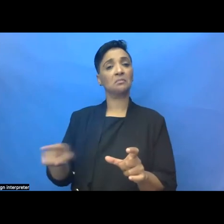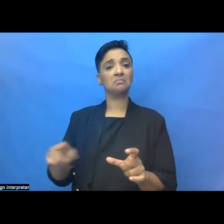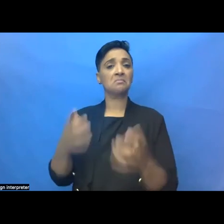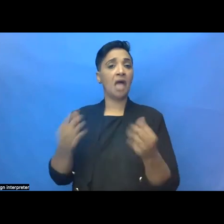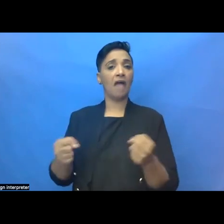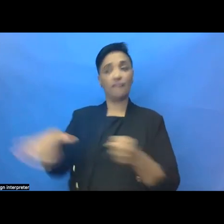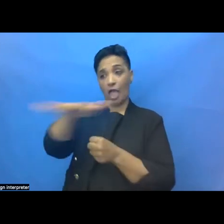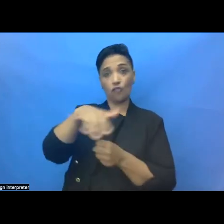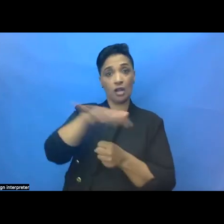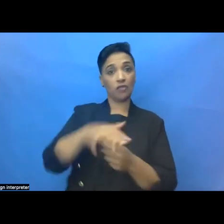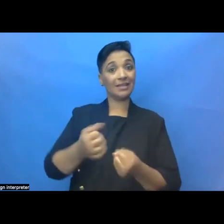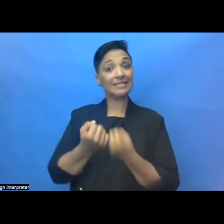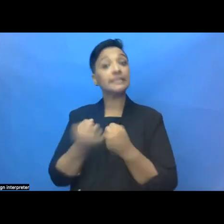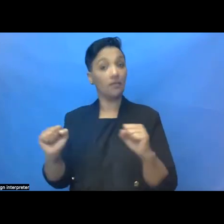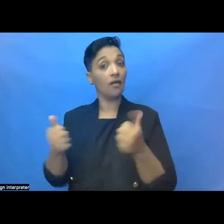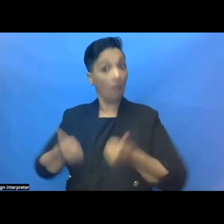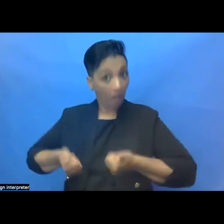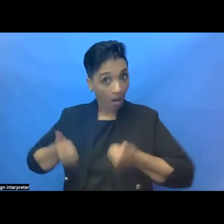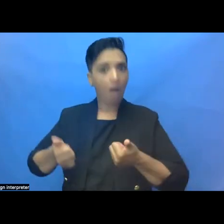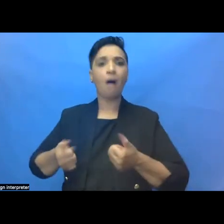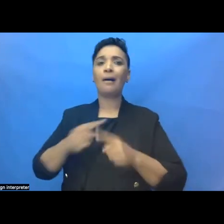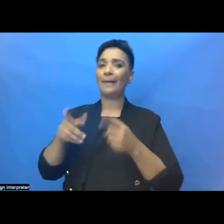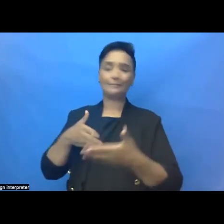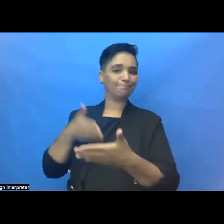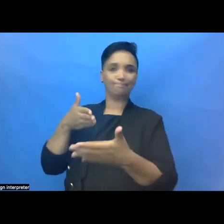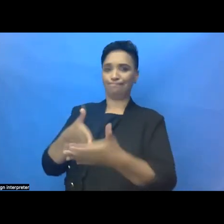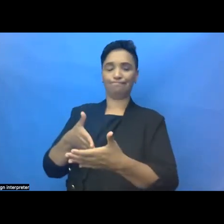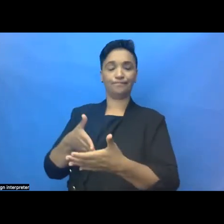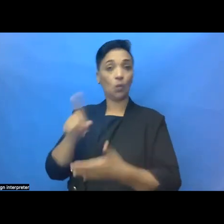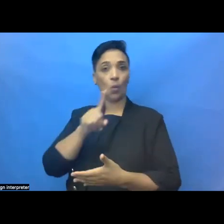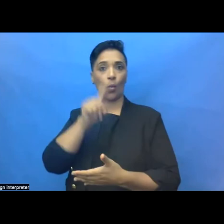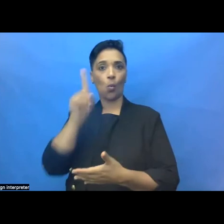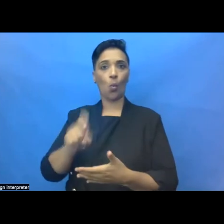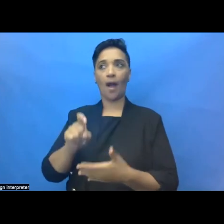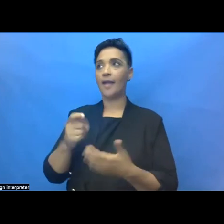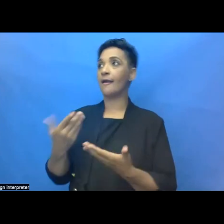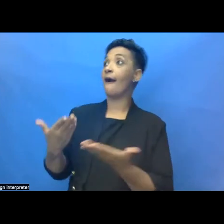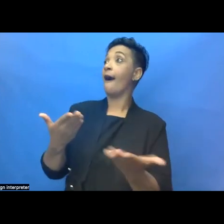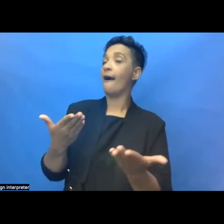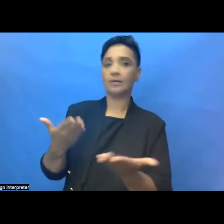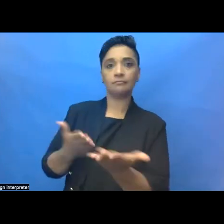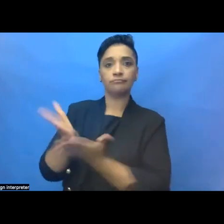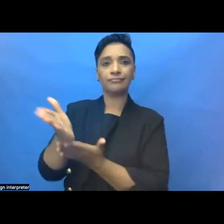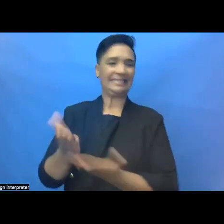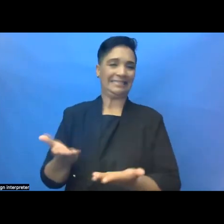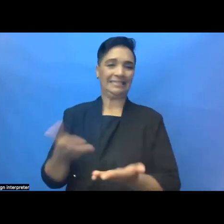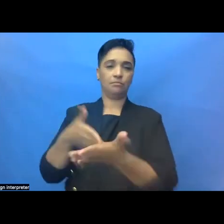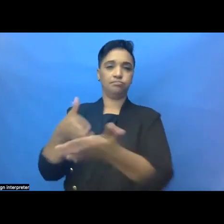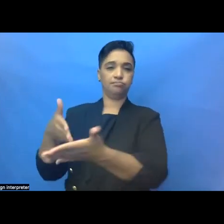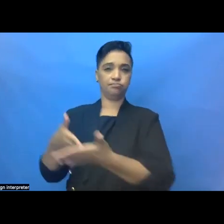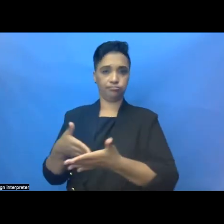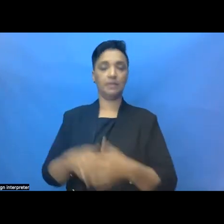areas, there are significant barriers to accessing humanitarian services. I would say for those in